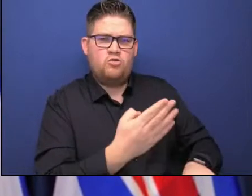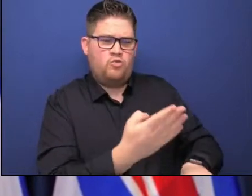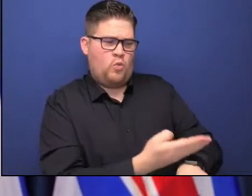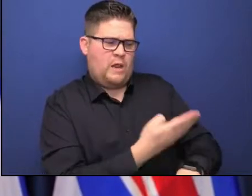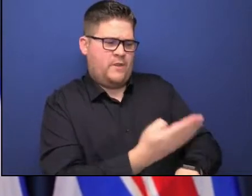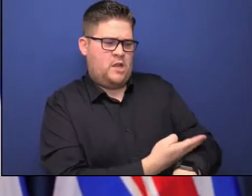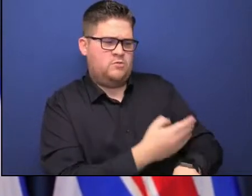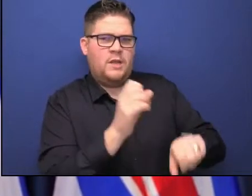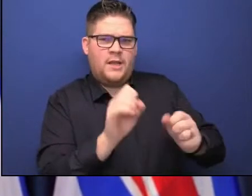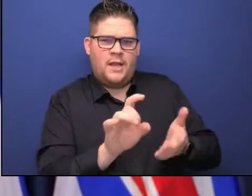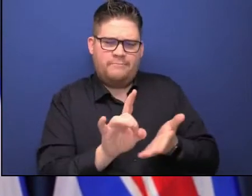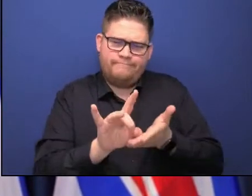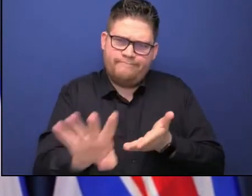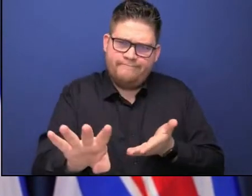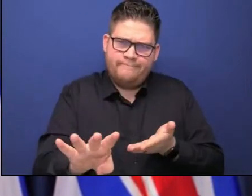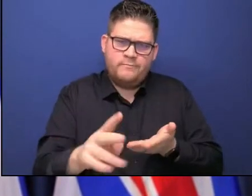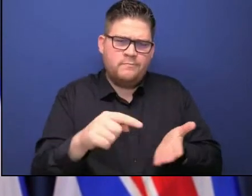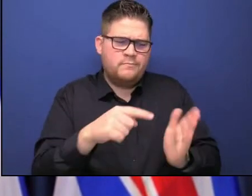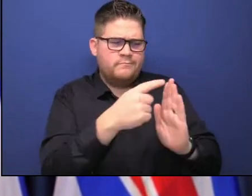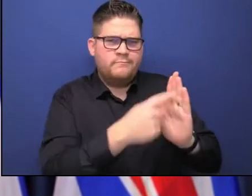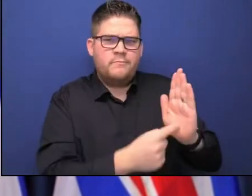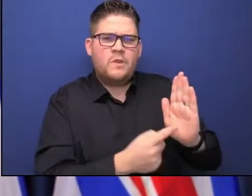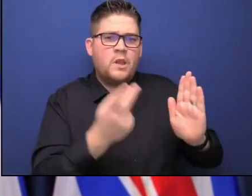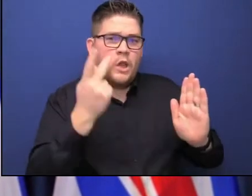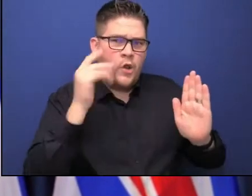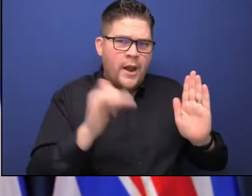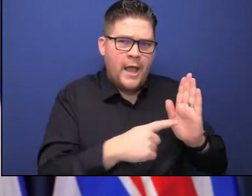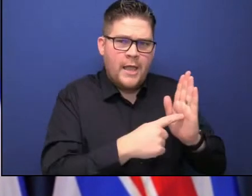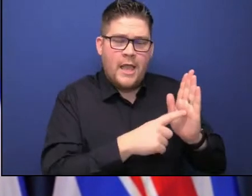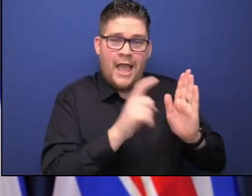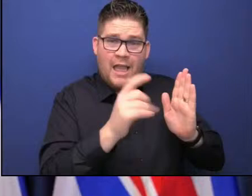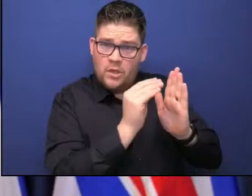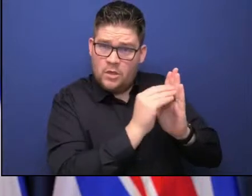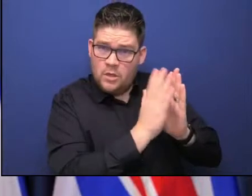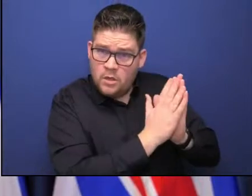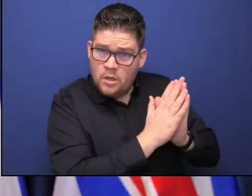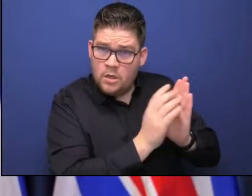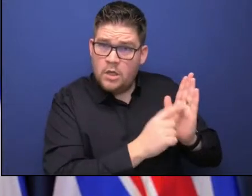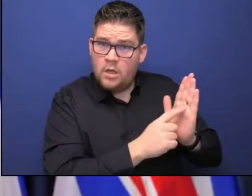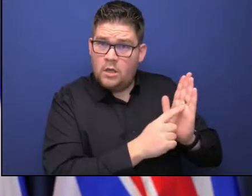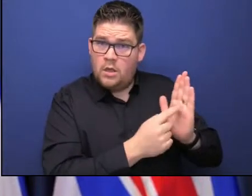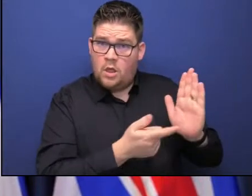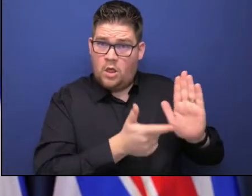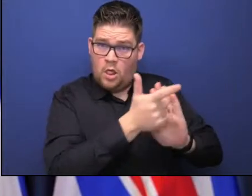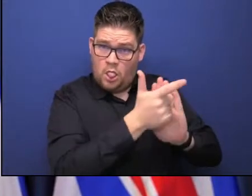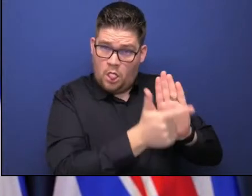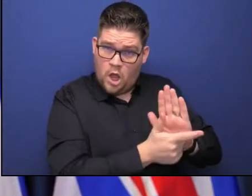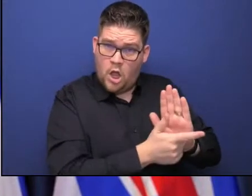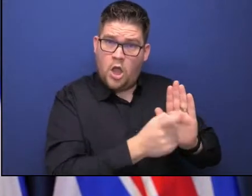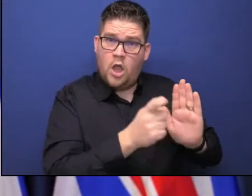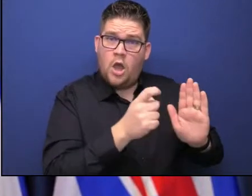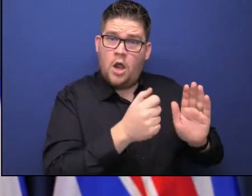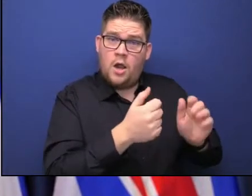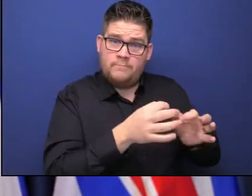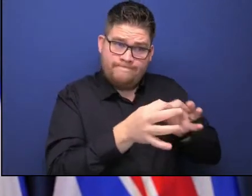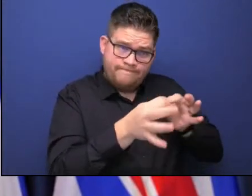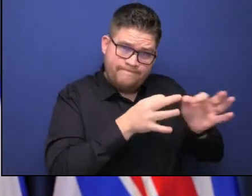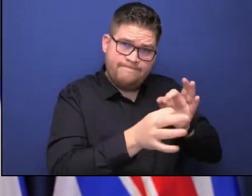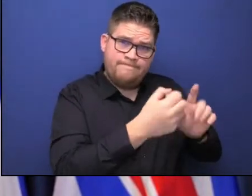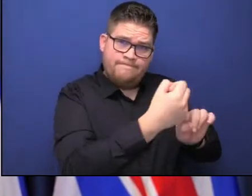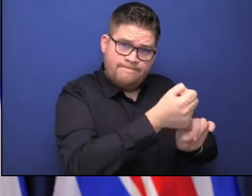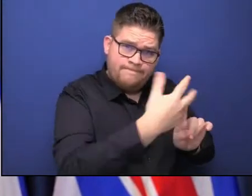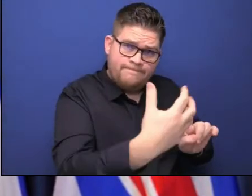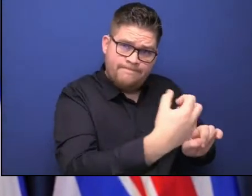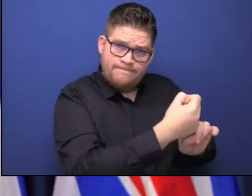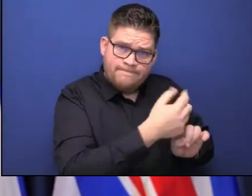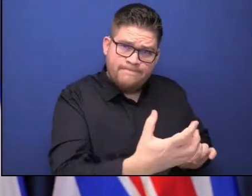they need to check in order for that to happen? Is that spelled out in the legislation itself, or is that written in by a